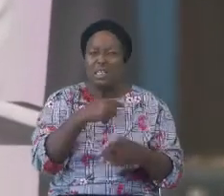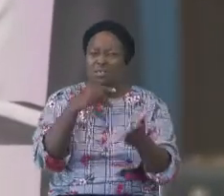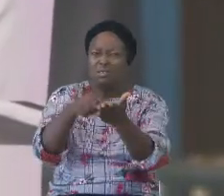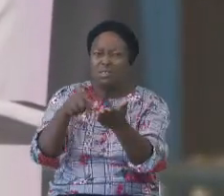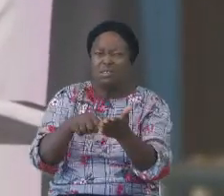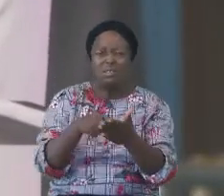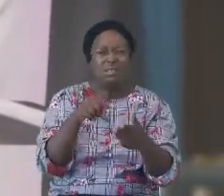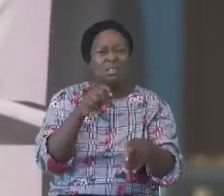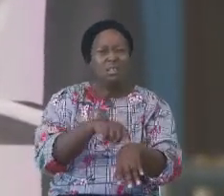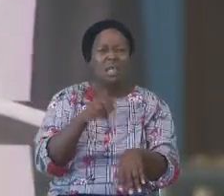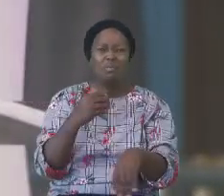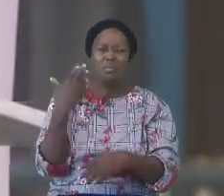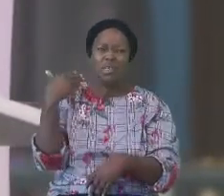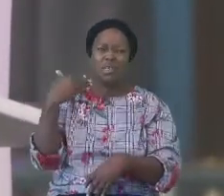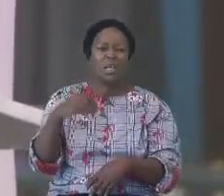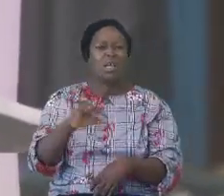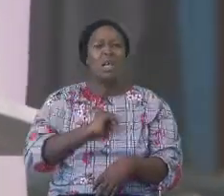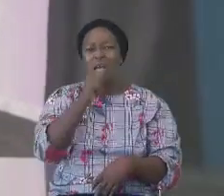I am,